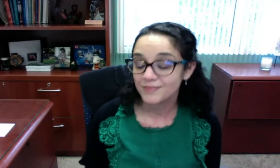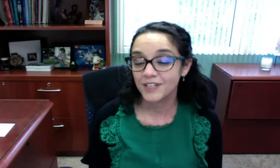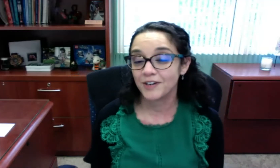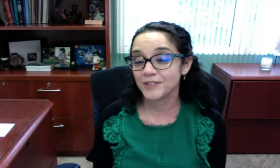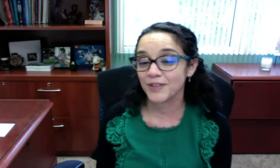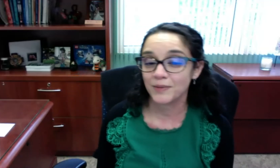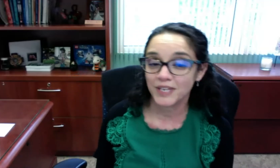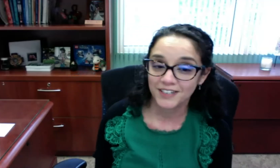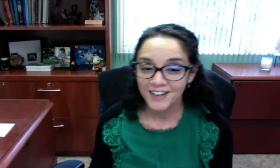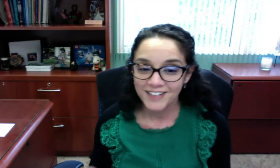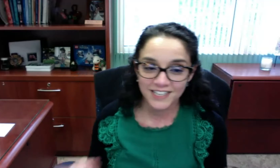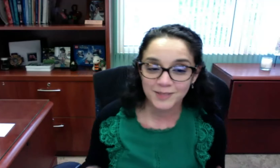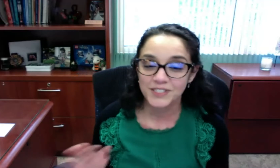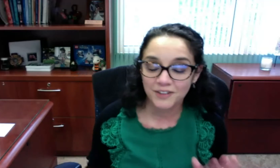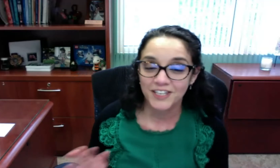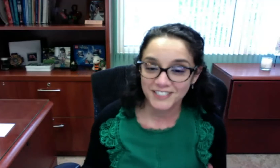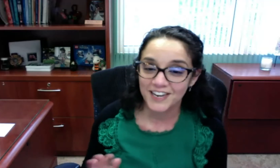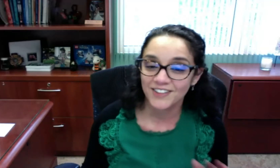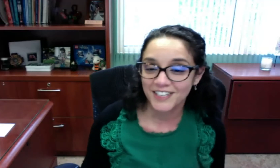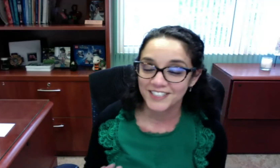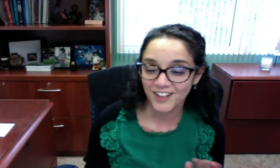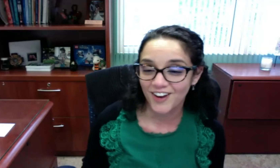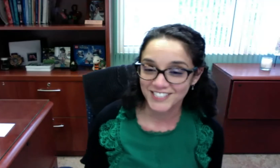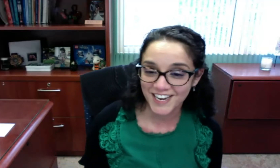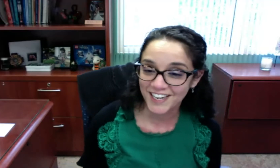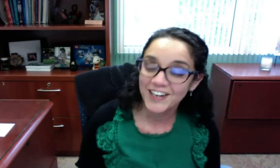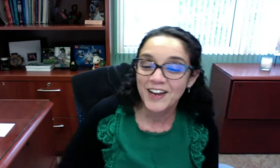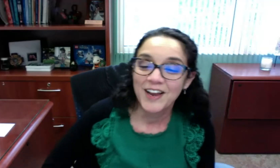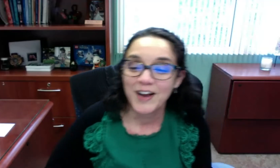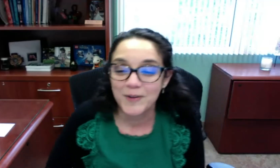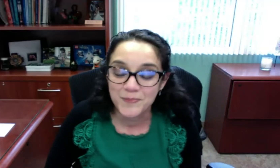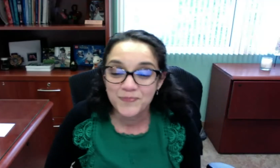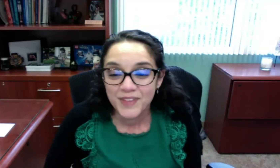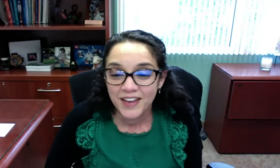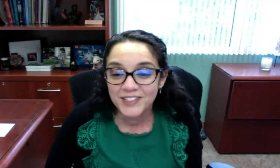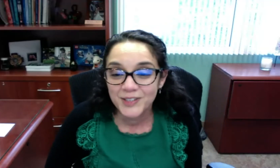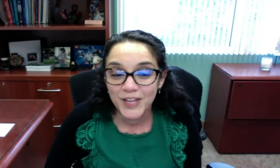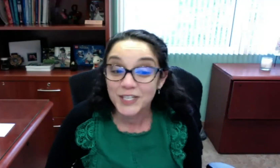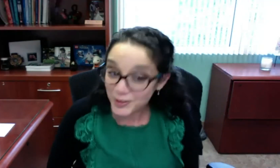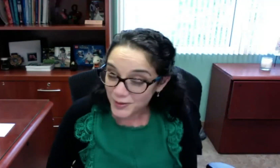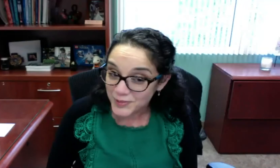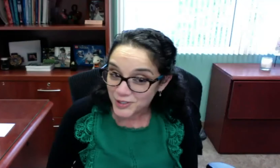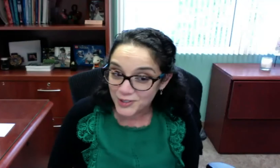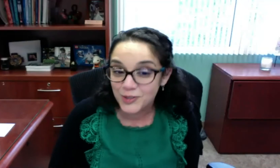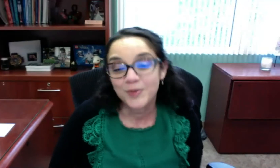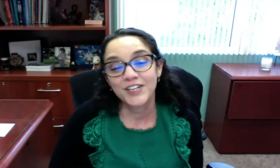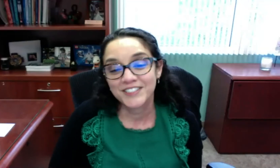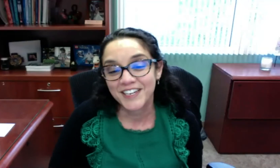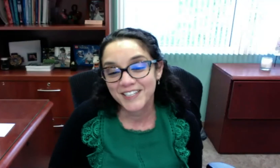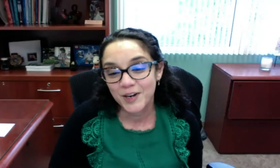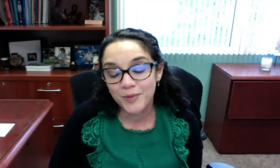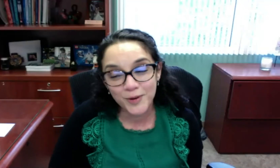parties, so that we can dance some single ladies out at the end of the long day. And so like you, I'm sure you're